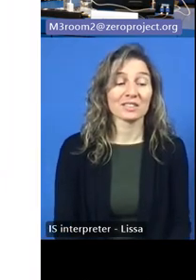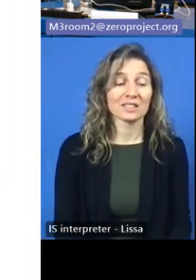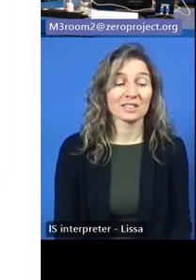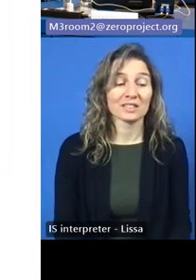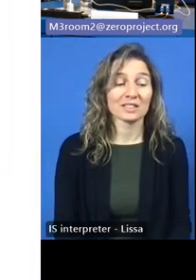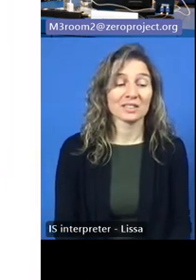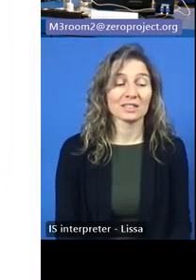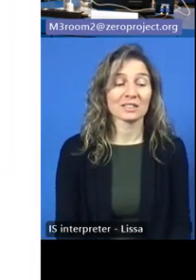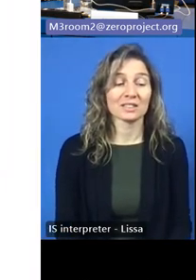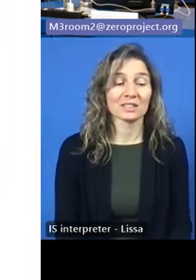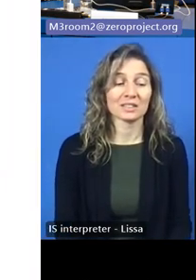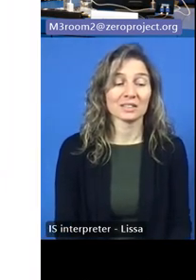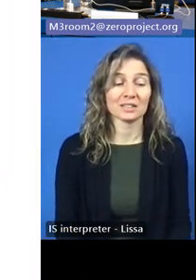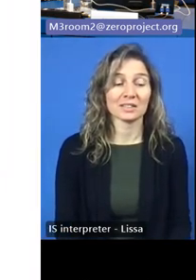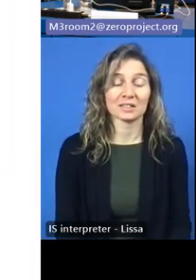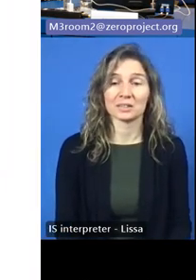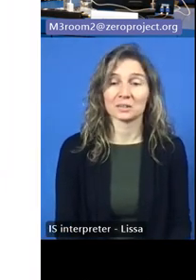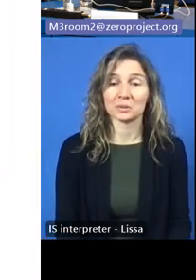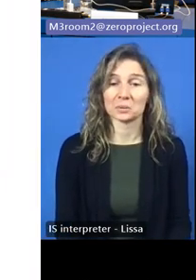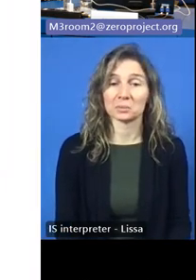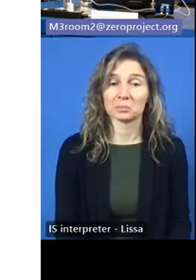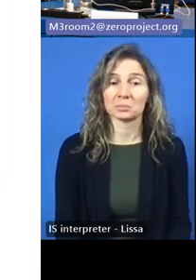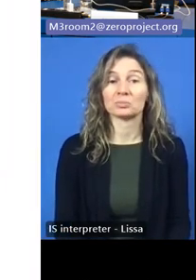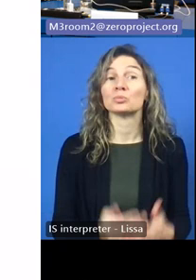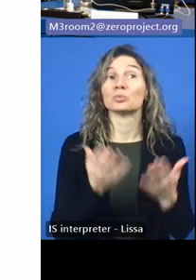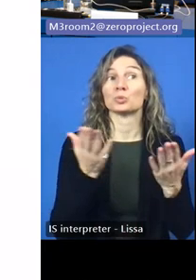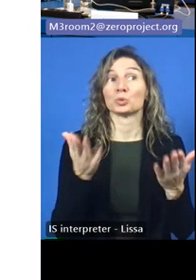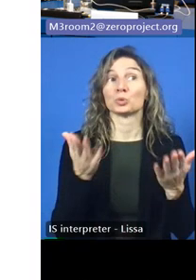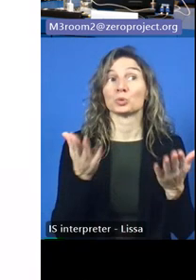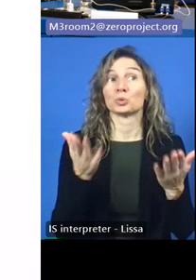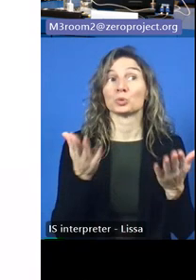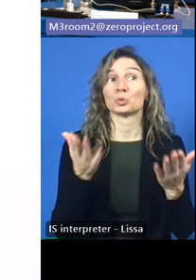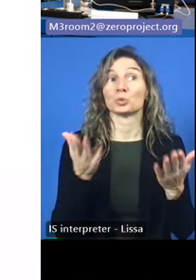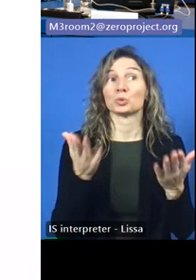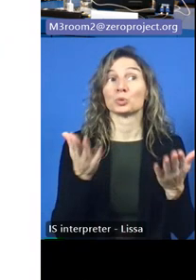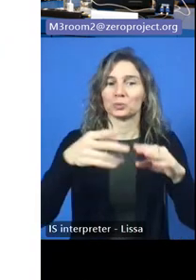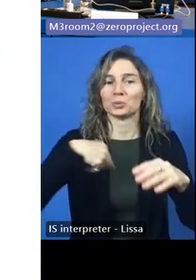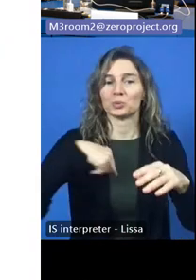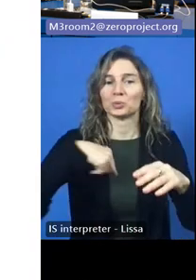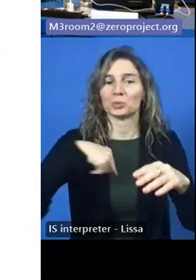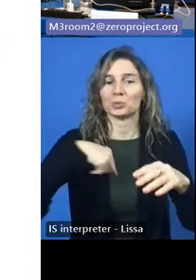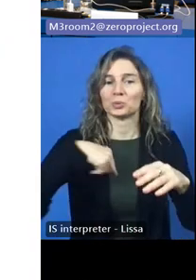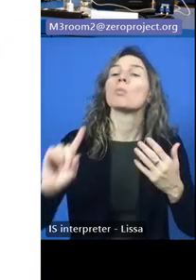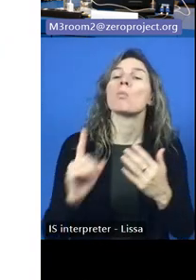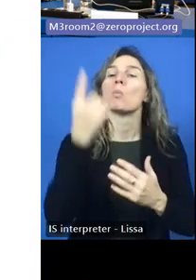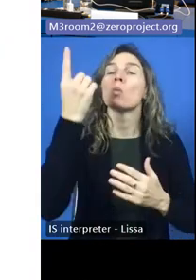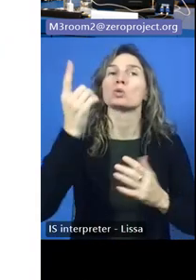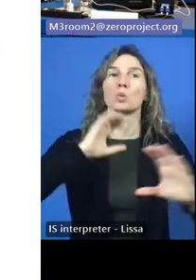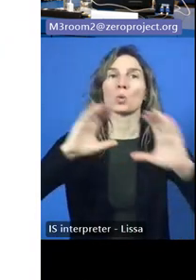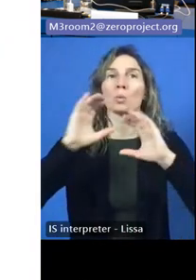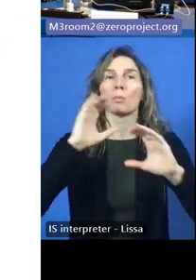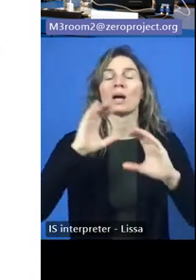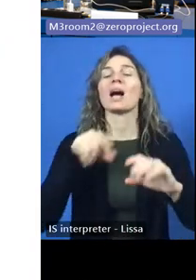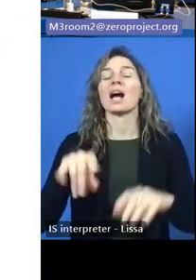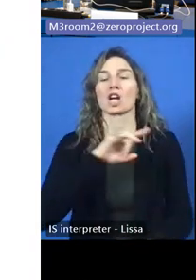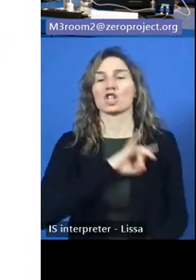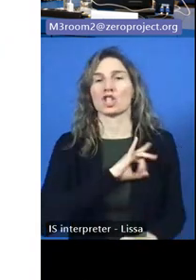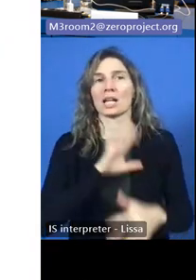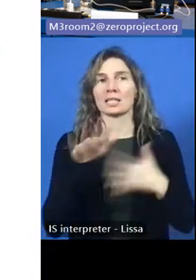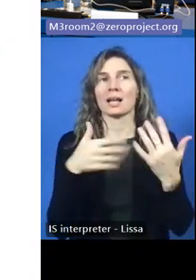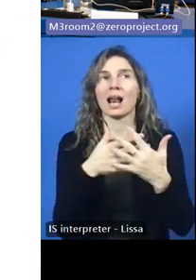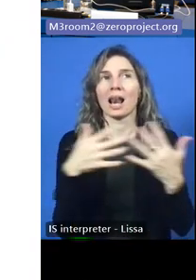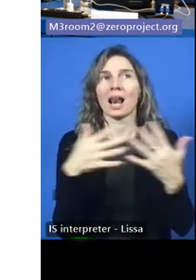professionals collaborating in our school. We primarily communicate with our students using Chilean sign language, of